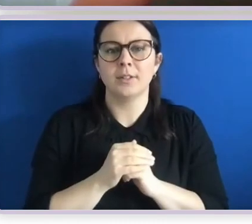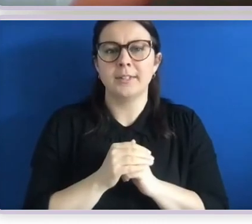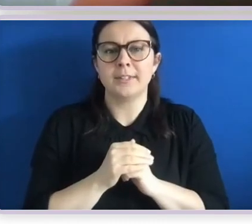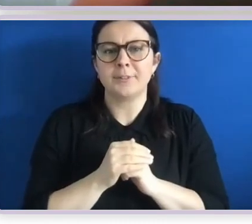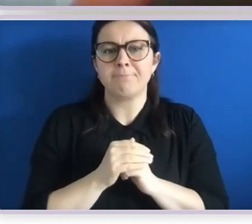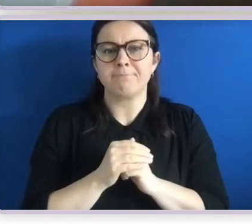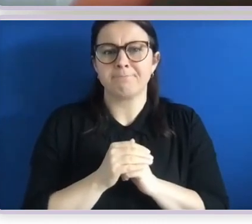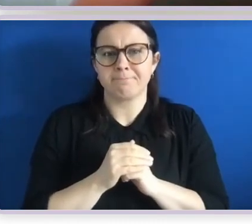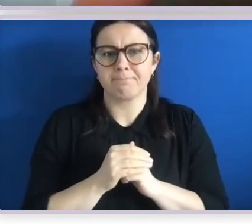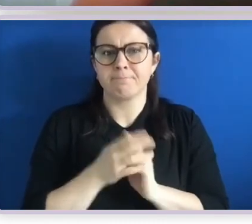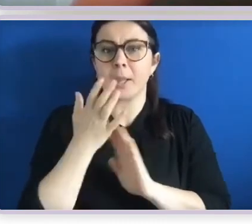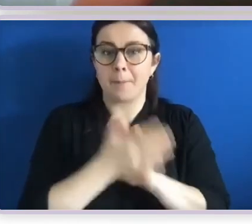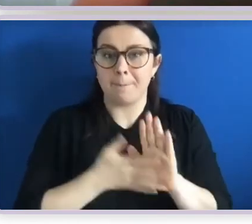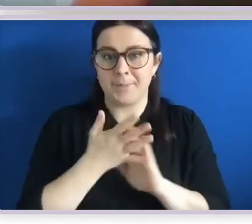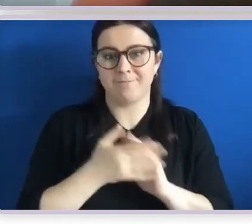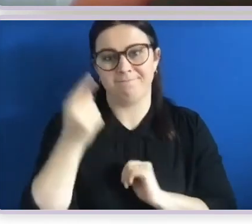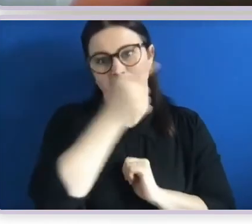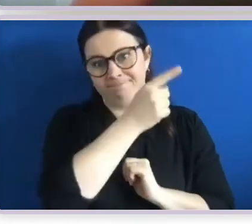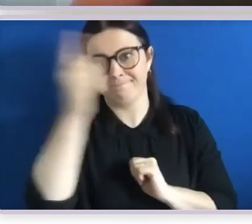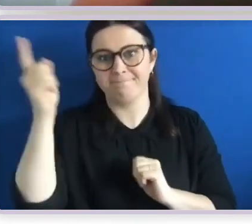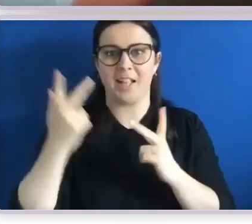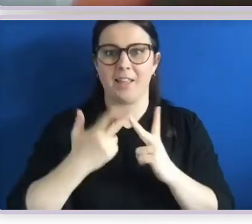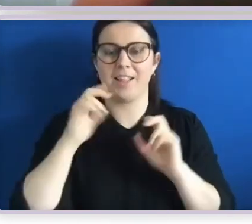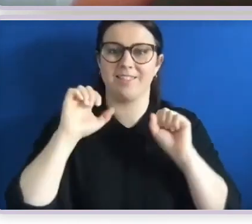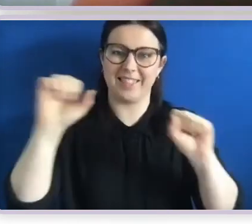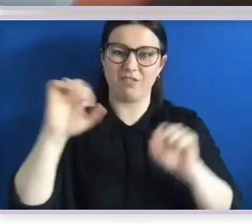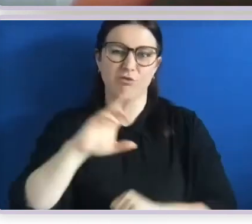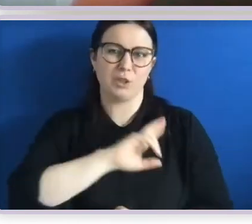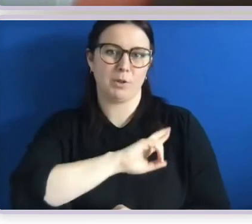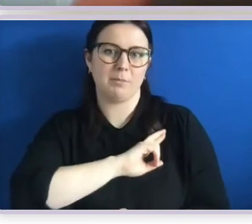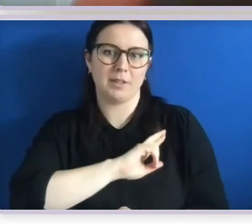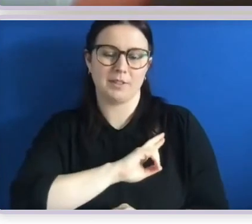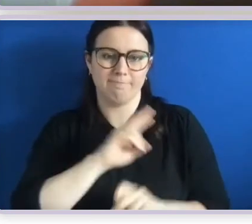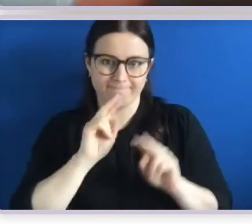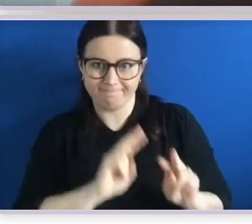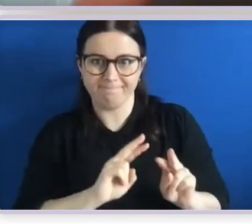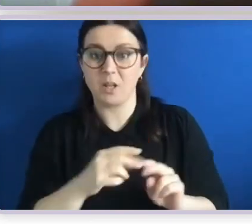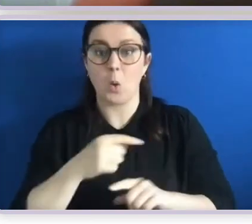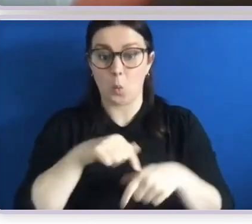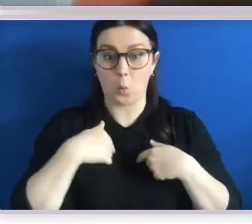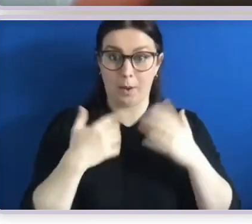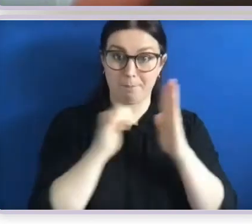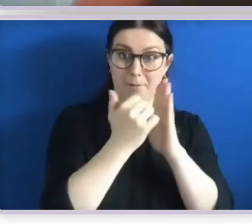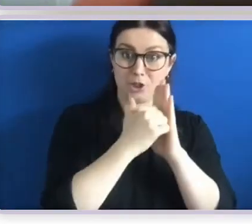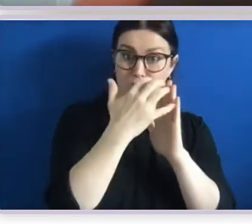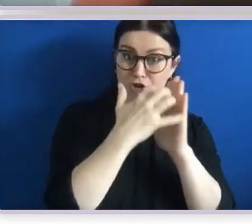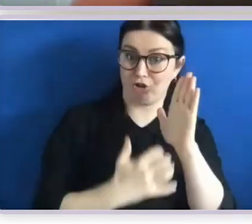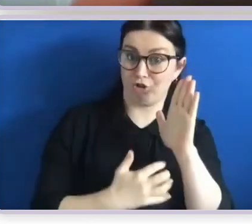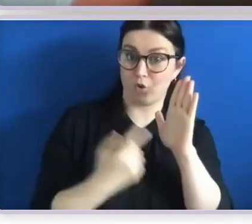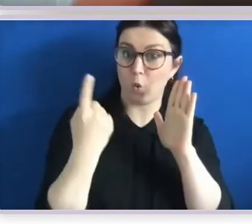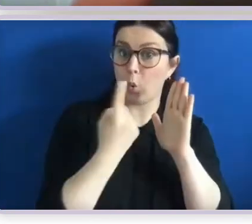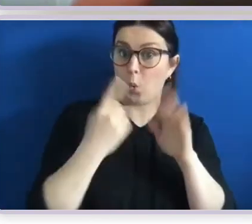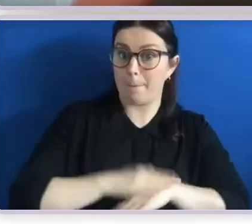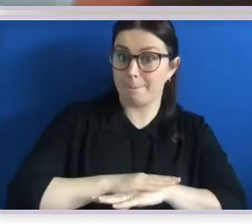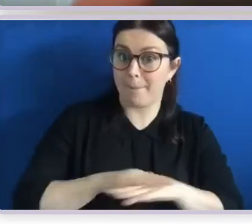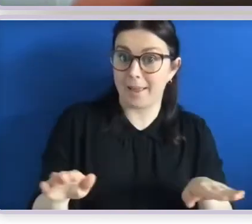it will be up to those other bodies. The fact that we publish the ban and we advise other regulatory